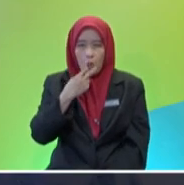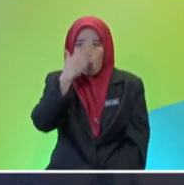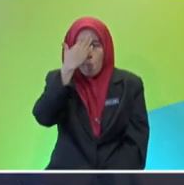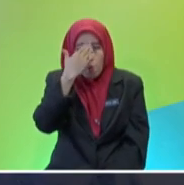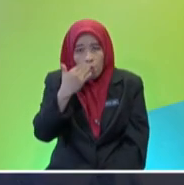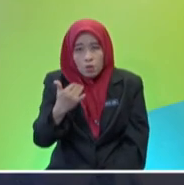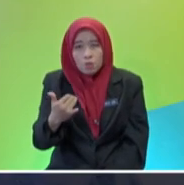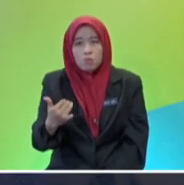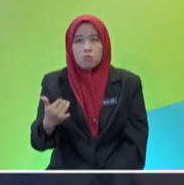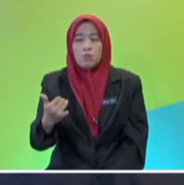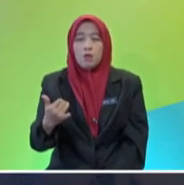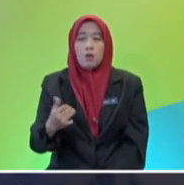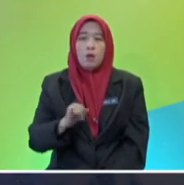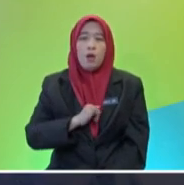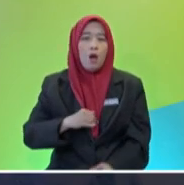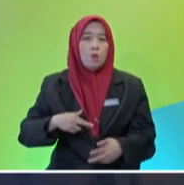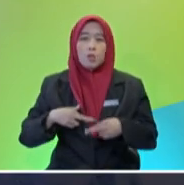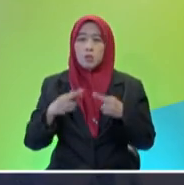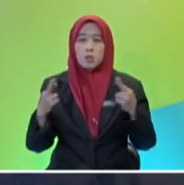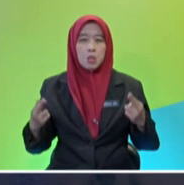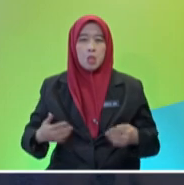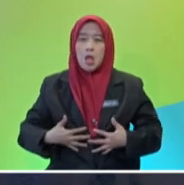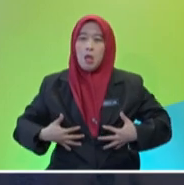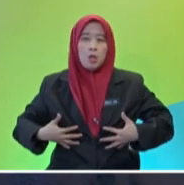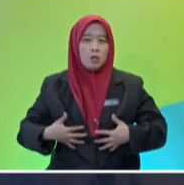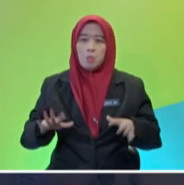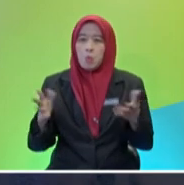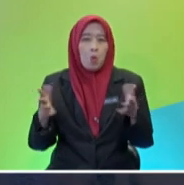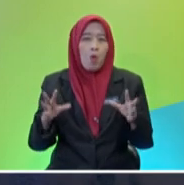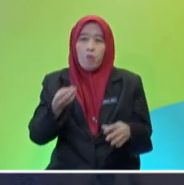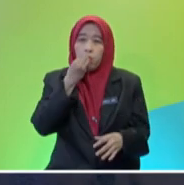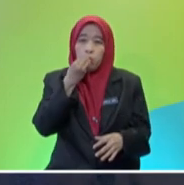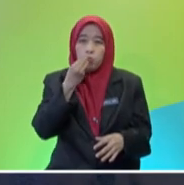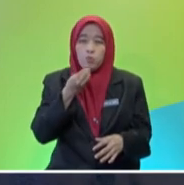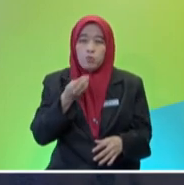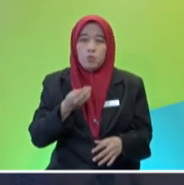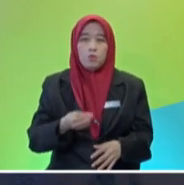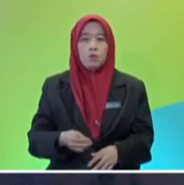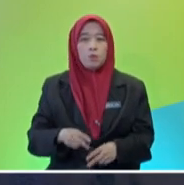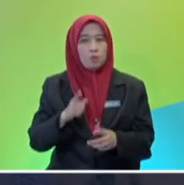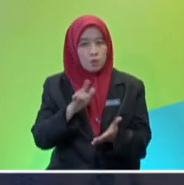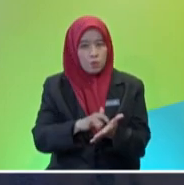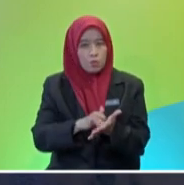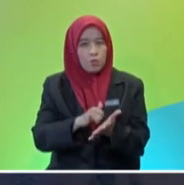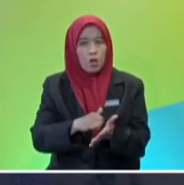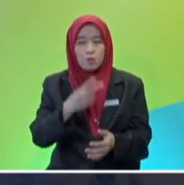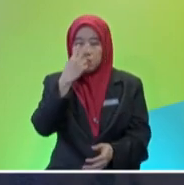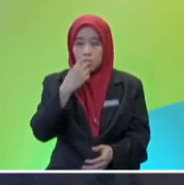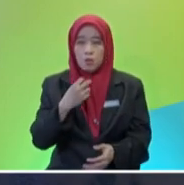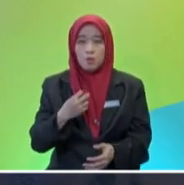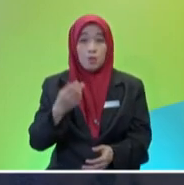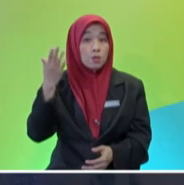Because I was really hungry and I didn't have any food yet. That's why I was sad. Oh, but then I saw you were